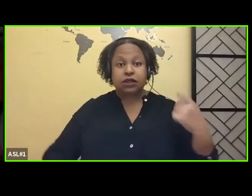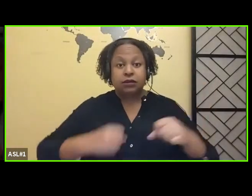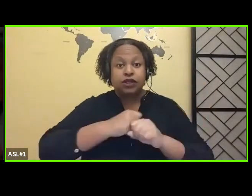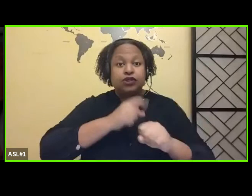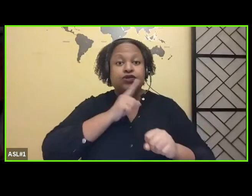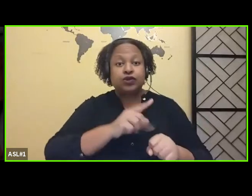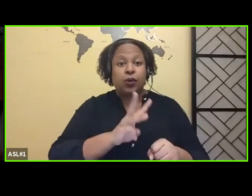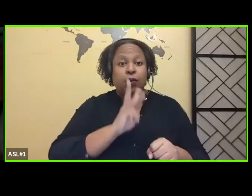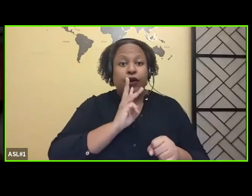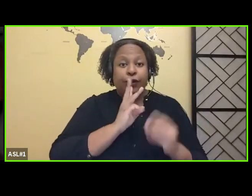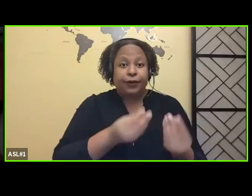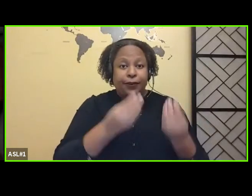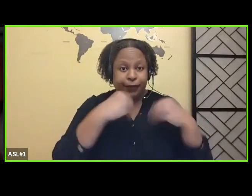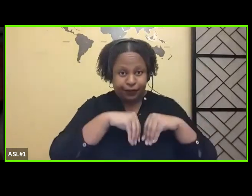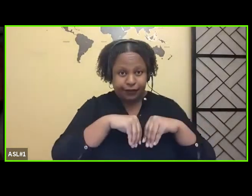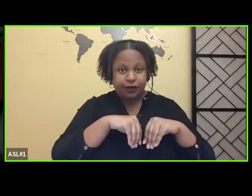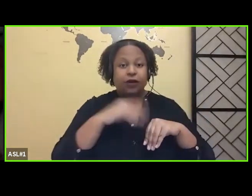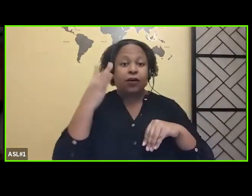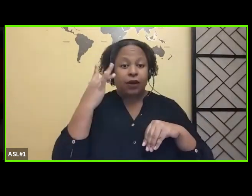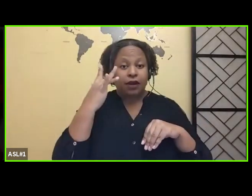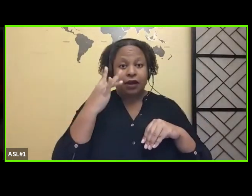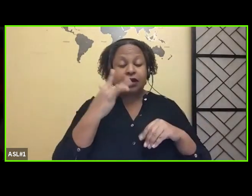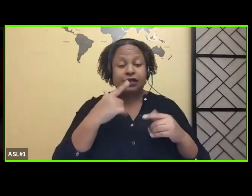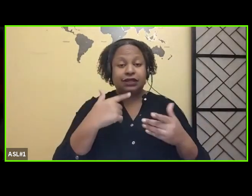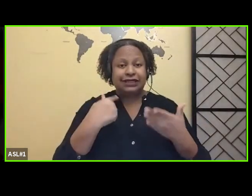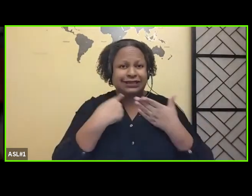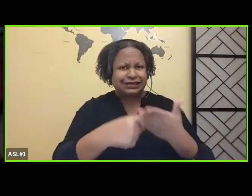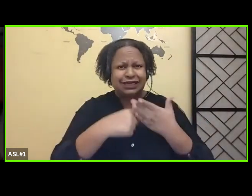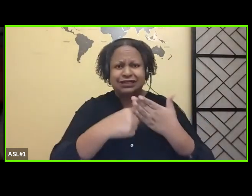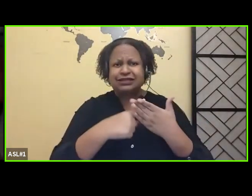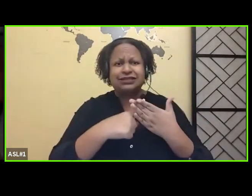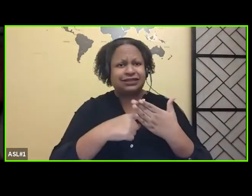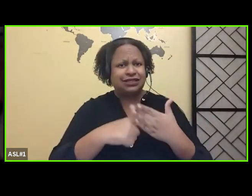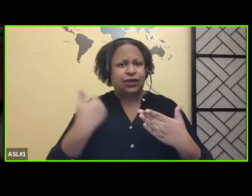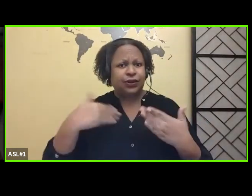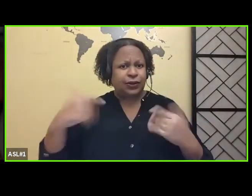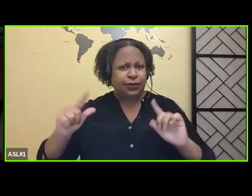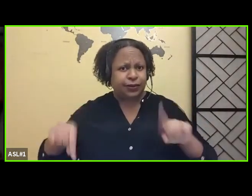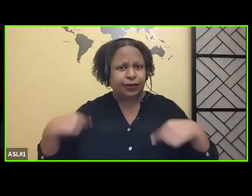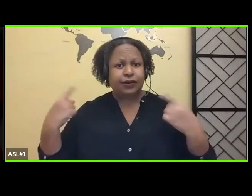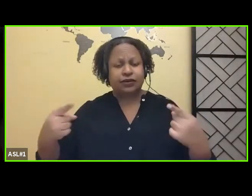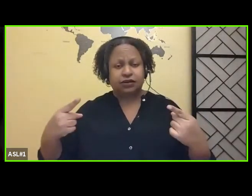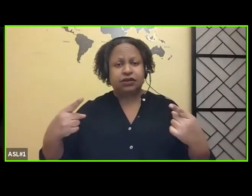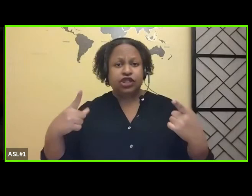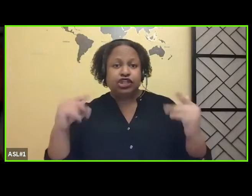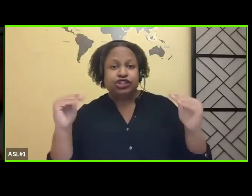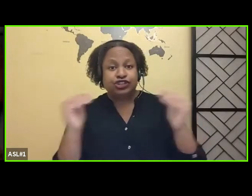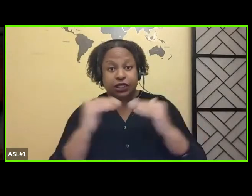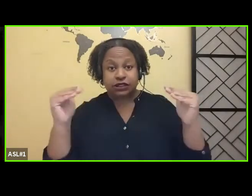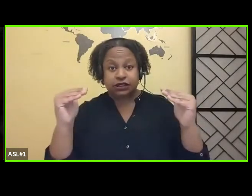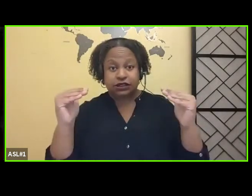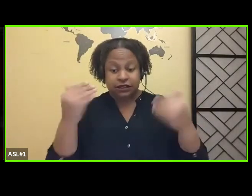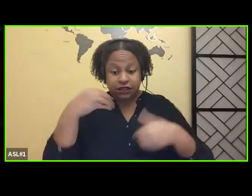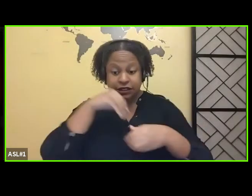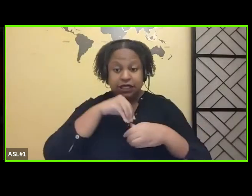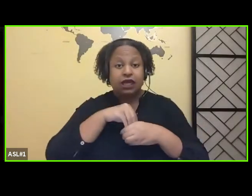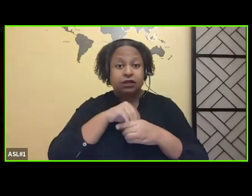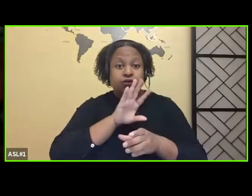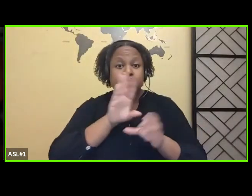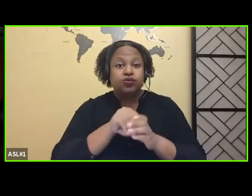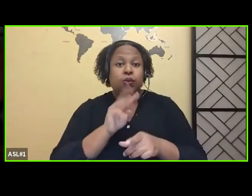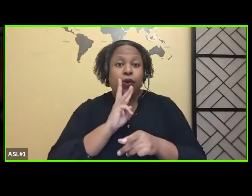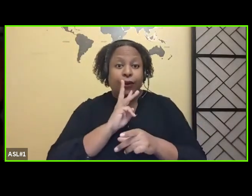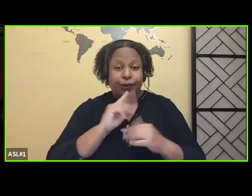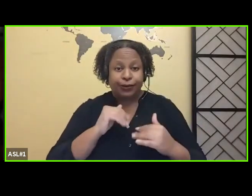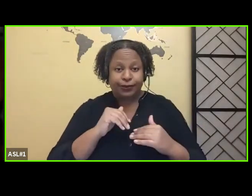within us, because that's what we're all talking about. That's the justice within ourselves. So I just want to